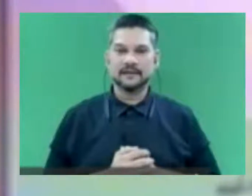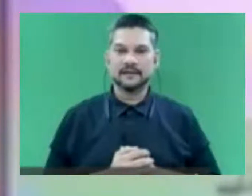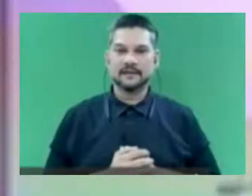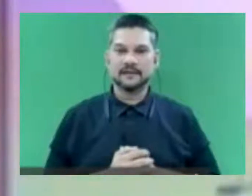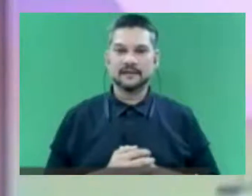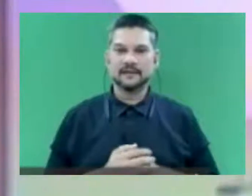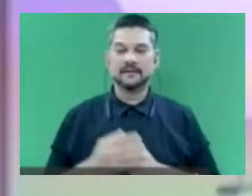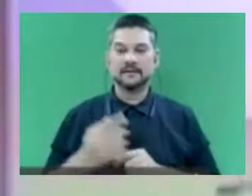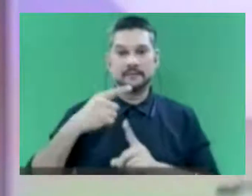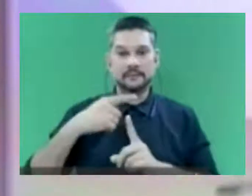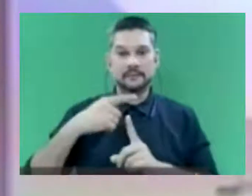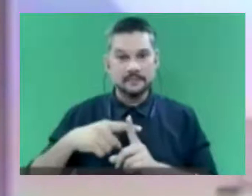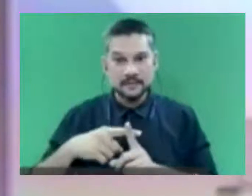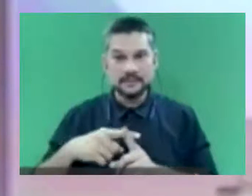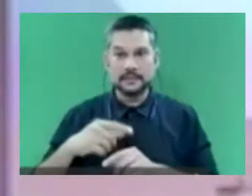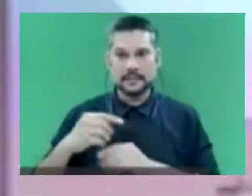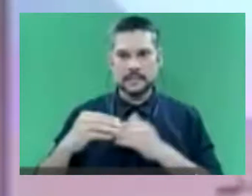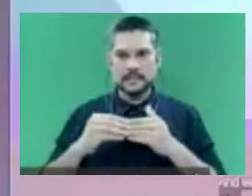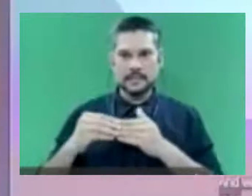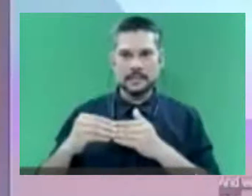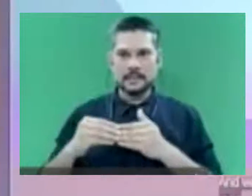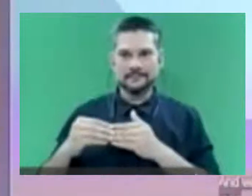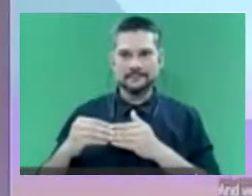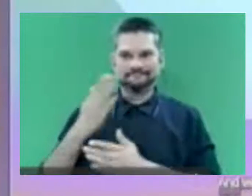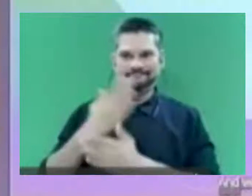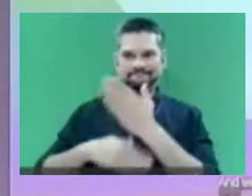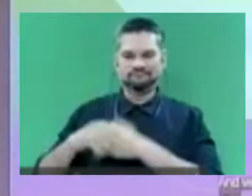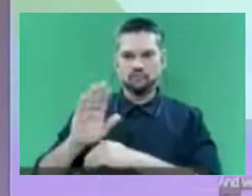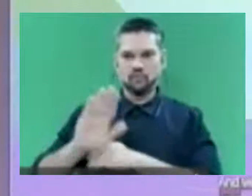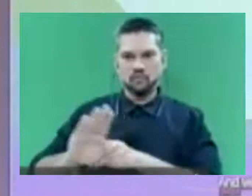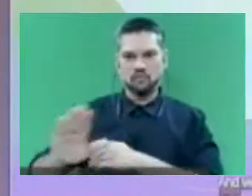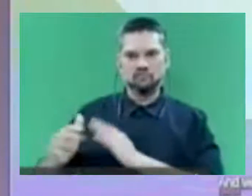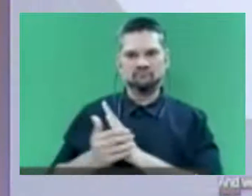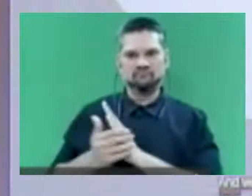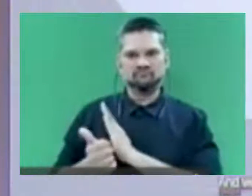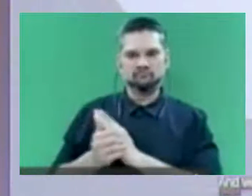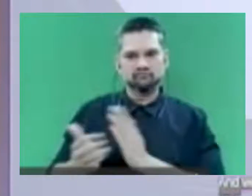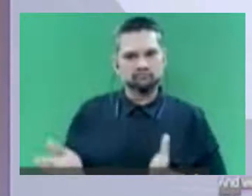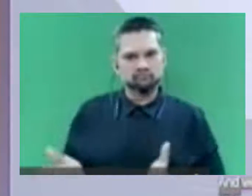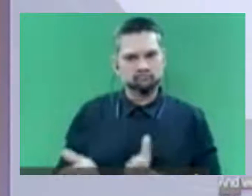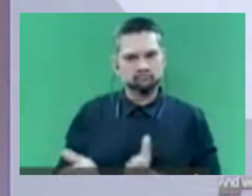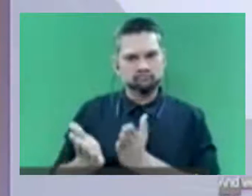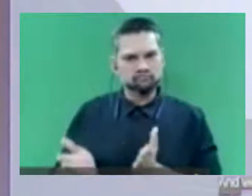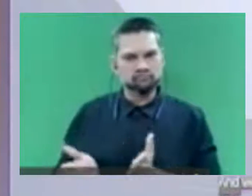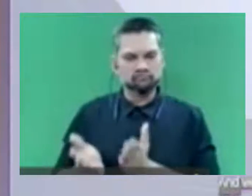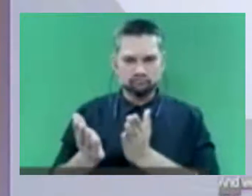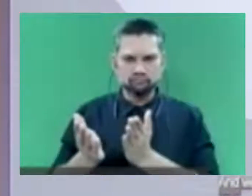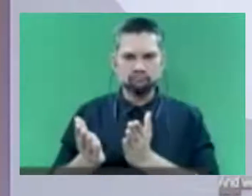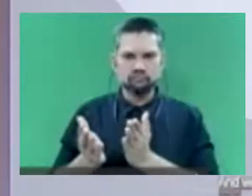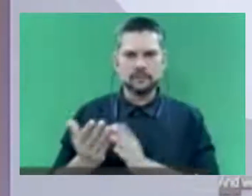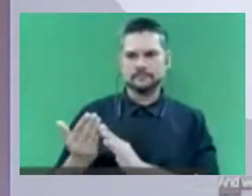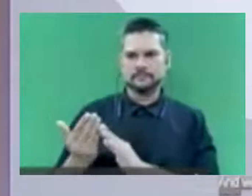leadership of the persons with disabilities. As you know, we already taken initiative from the ISOC